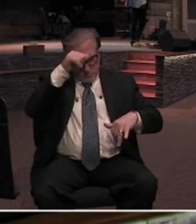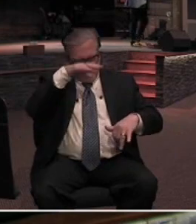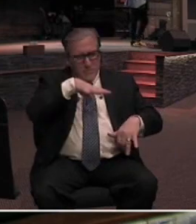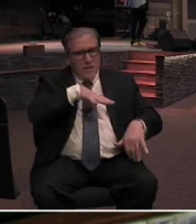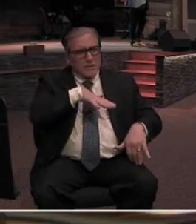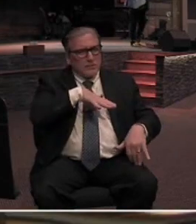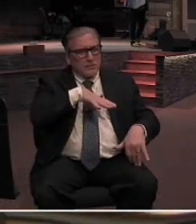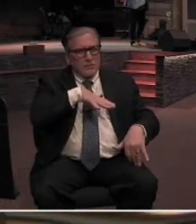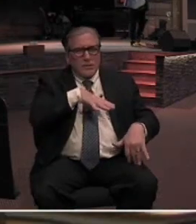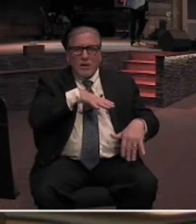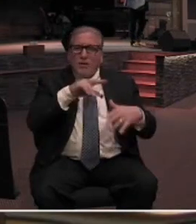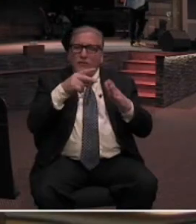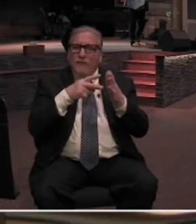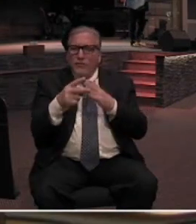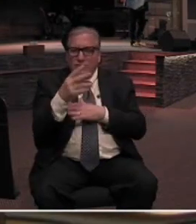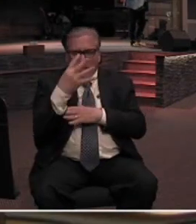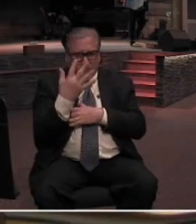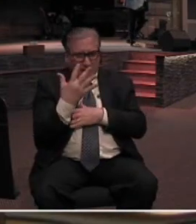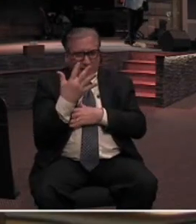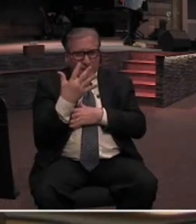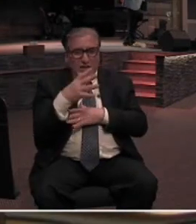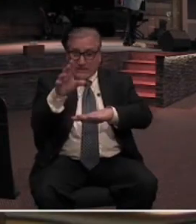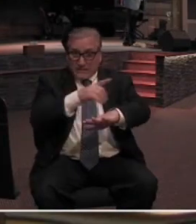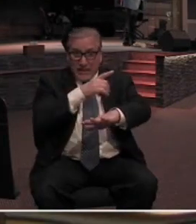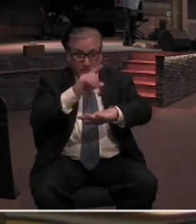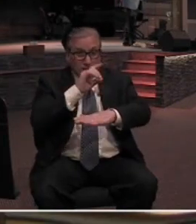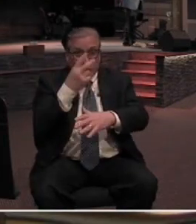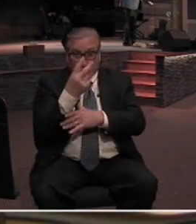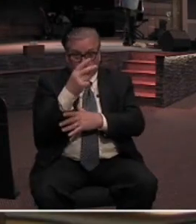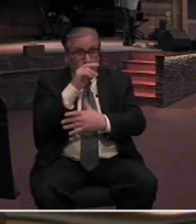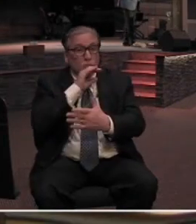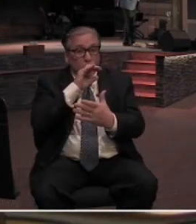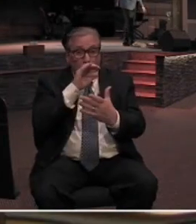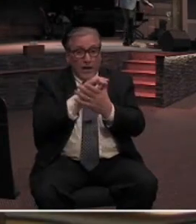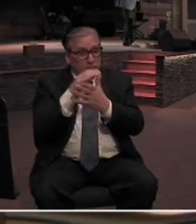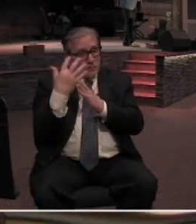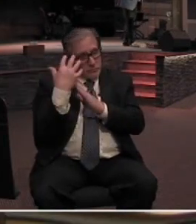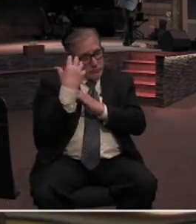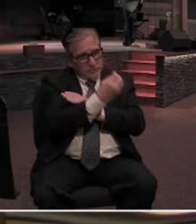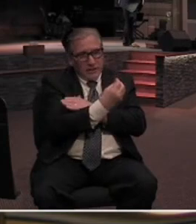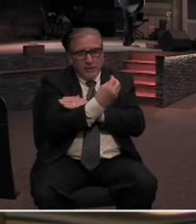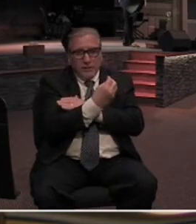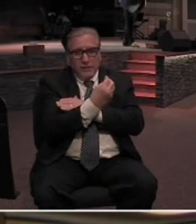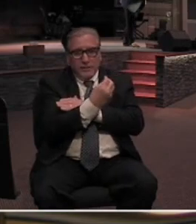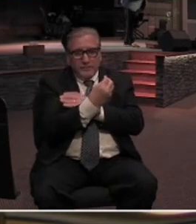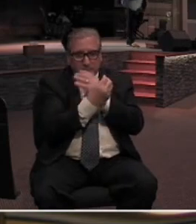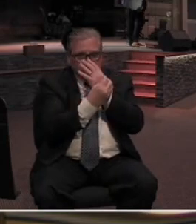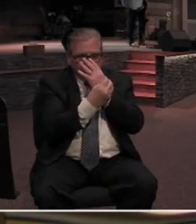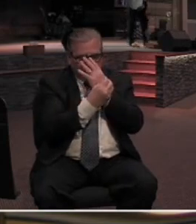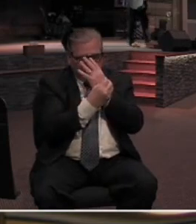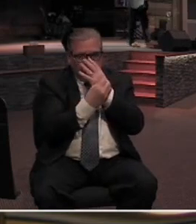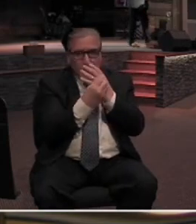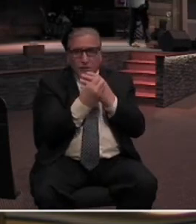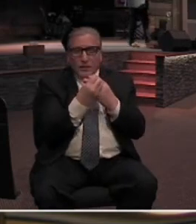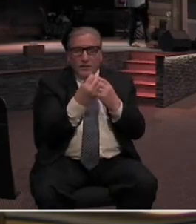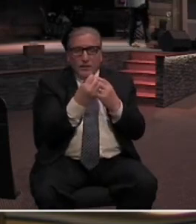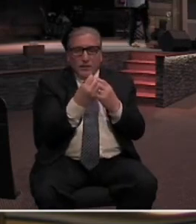Verse 5, and David's two wives were taken captives, Ahinoam the Jezreelitess and Abigail the wife of Nabal the